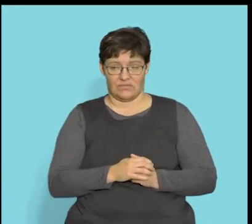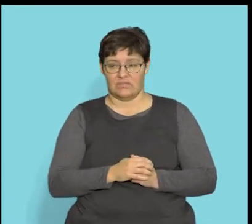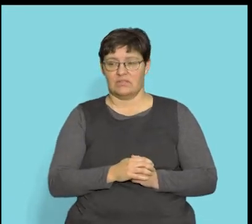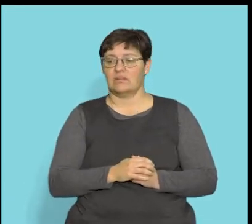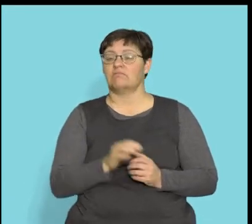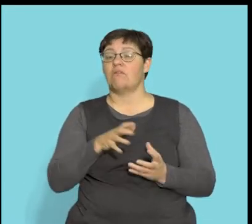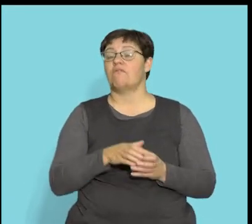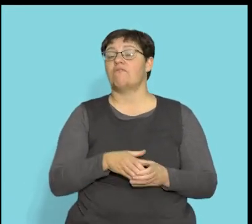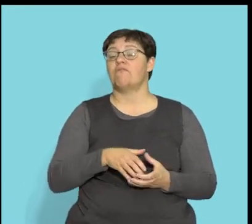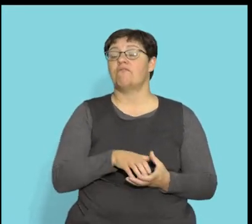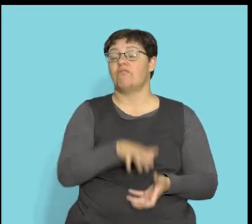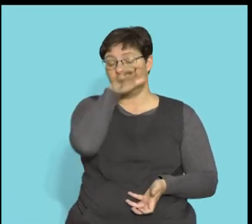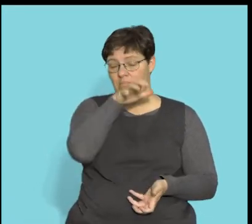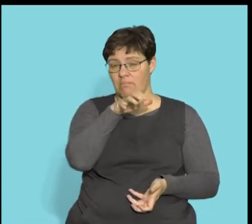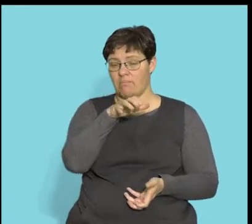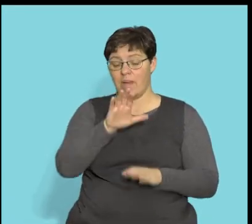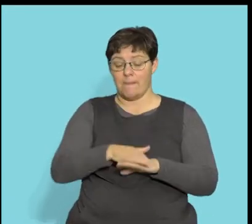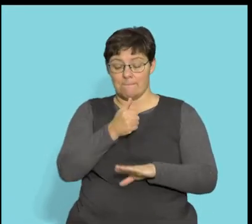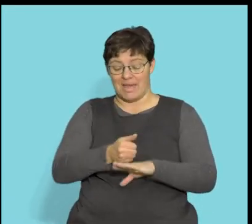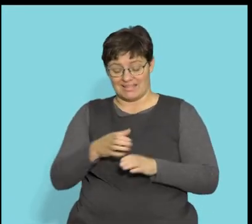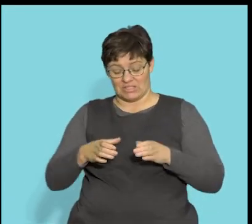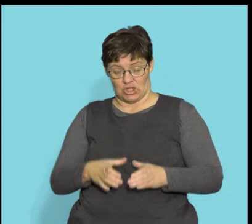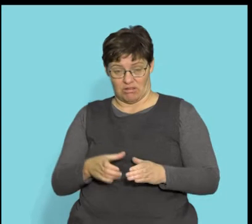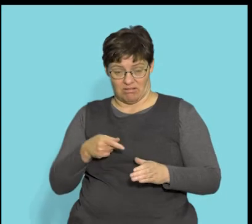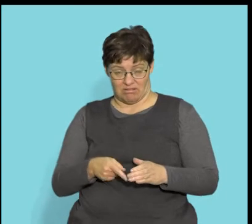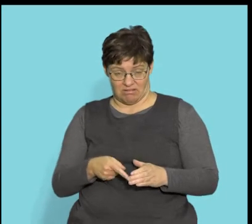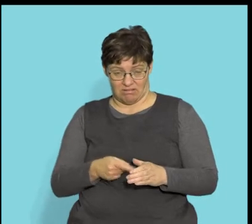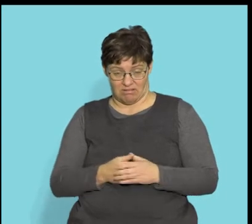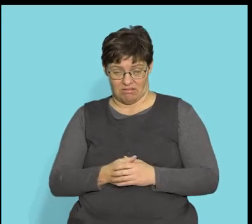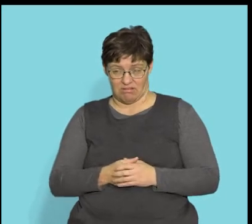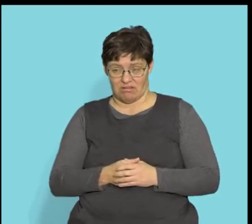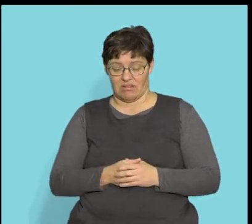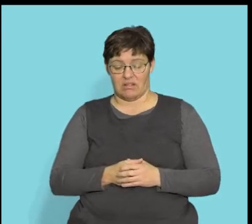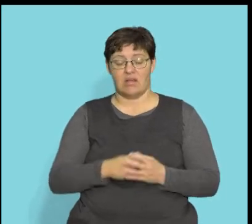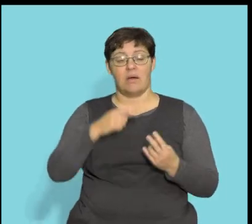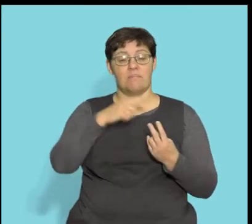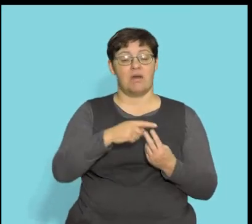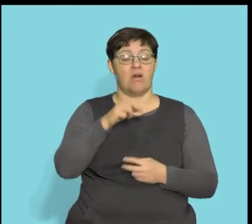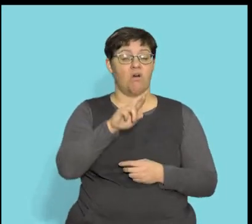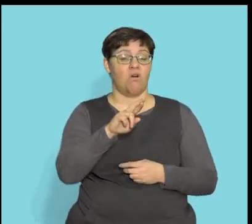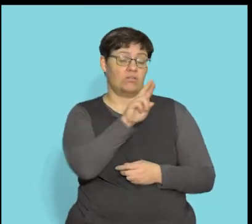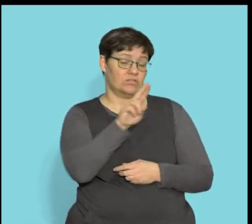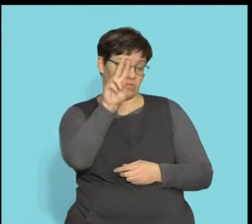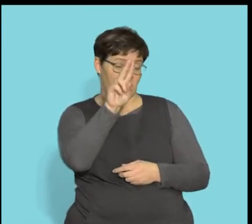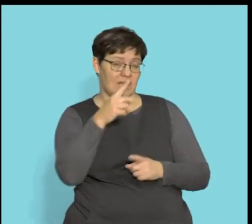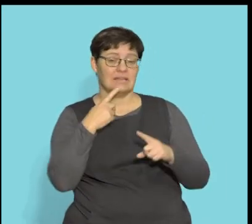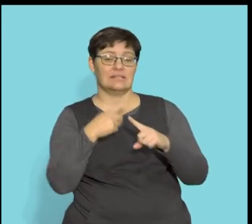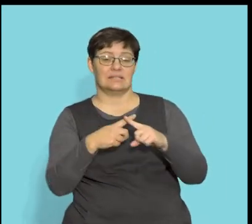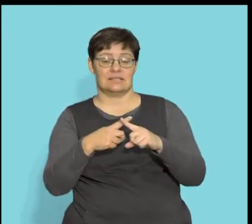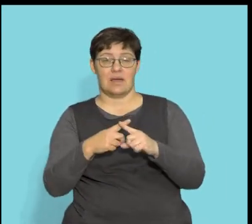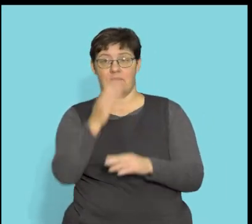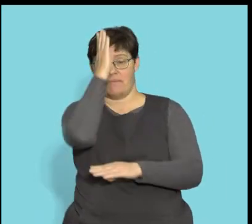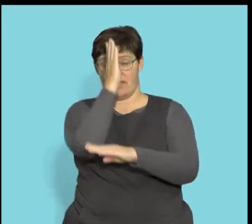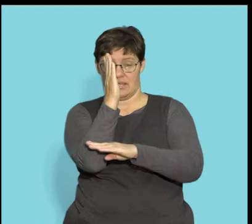a cylinder is the area of the base, and the base is a circle. So it's pi r squared, and this is multiplied by